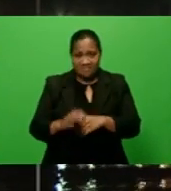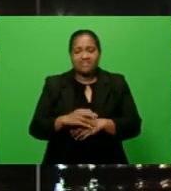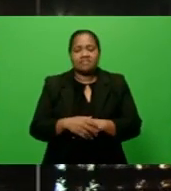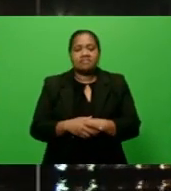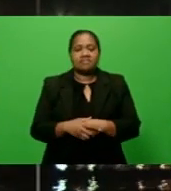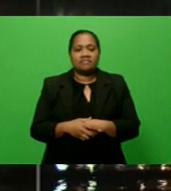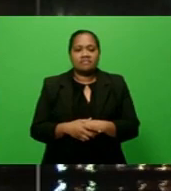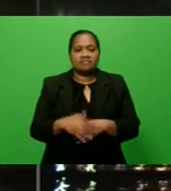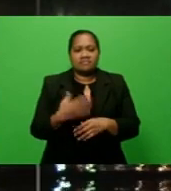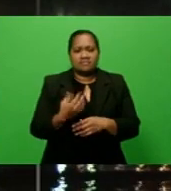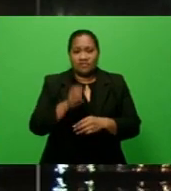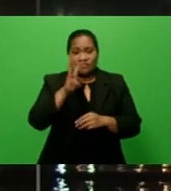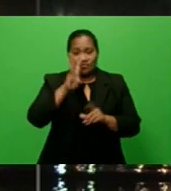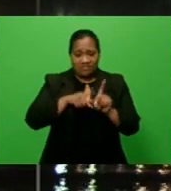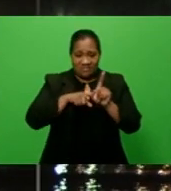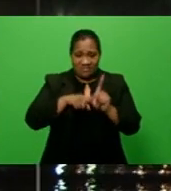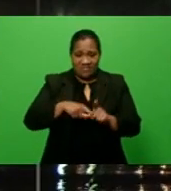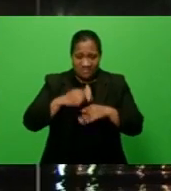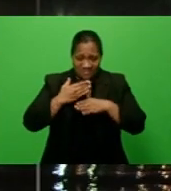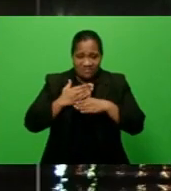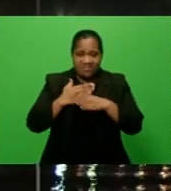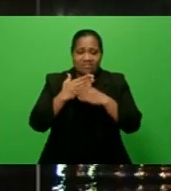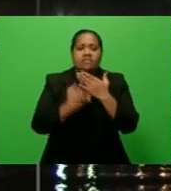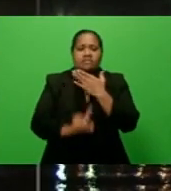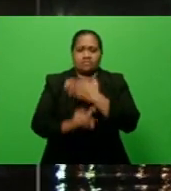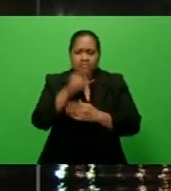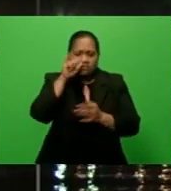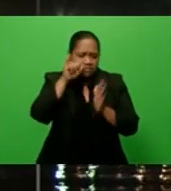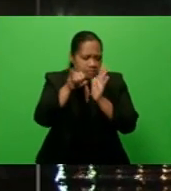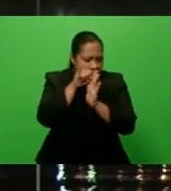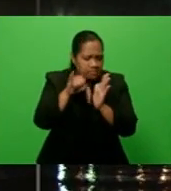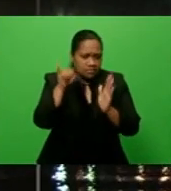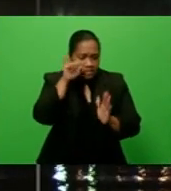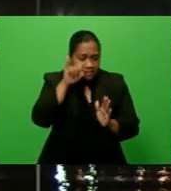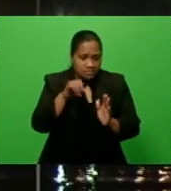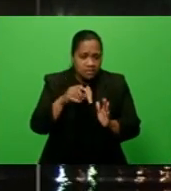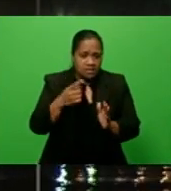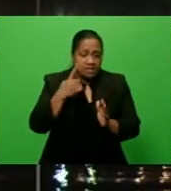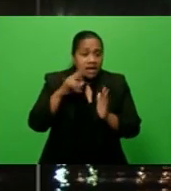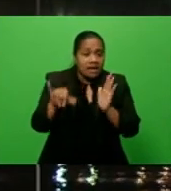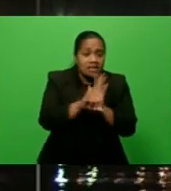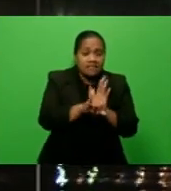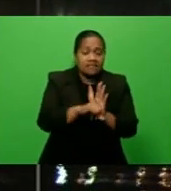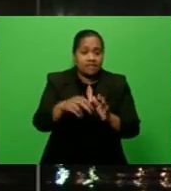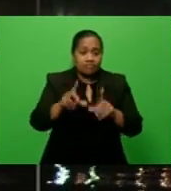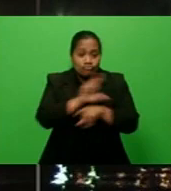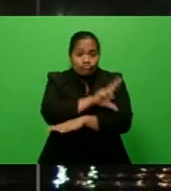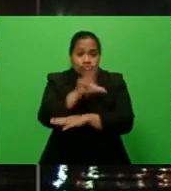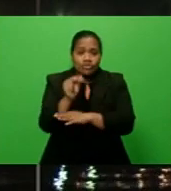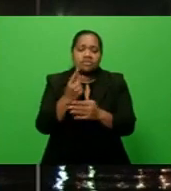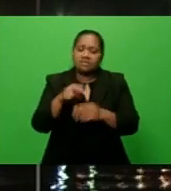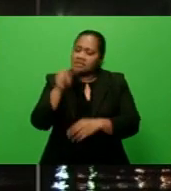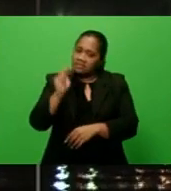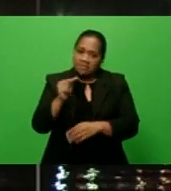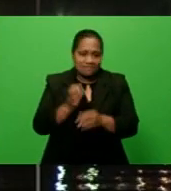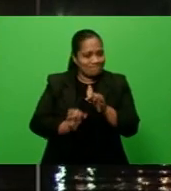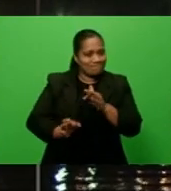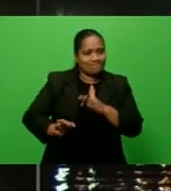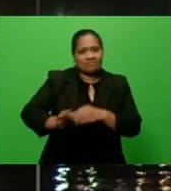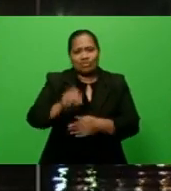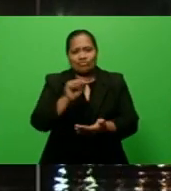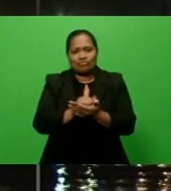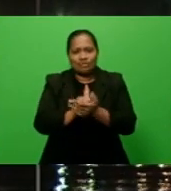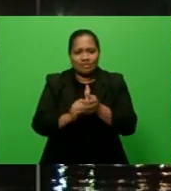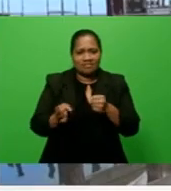his 3-year tenure, he has identified bridges that desperately needed to be replaced. Moore adds there are a few more bridges in